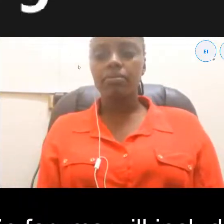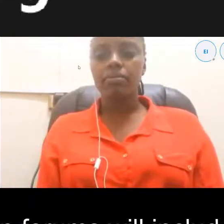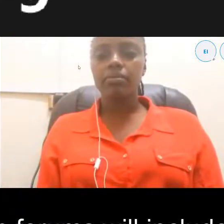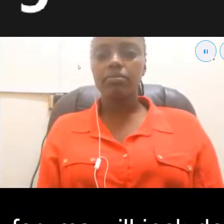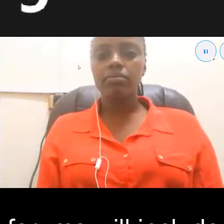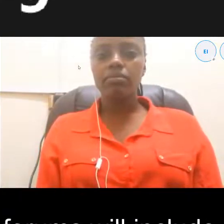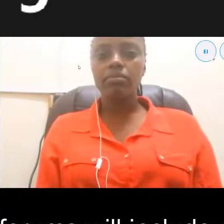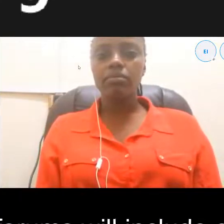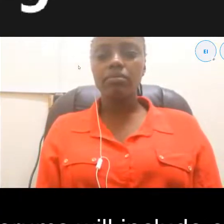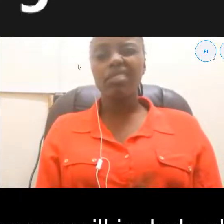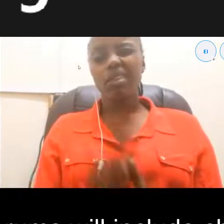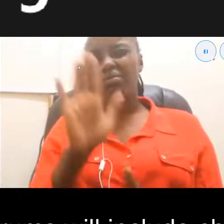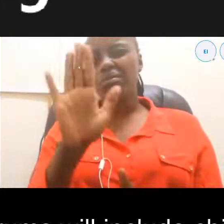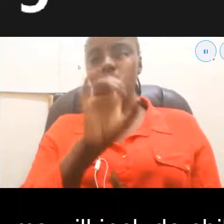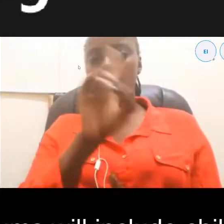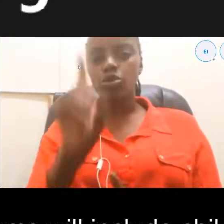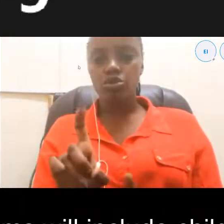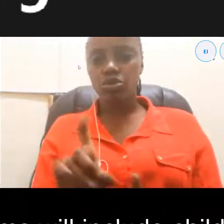Intervention, sorry.